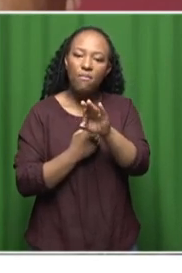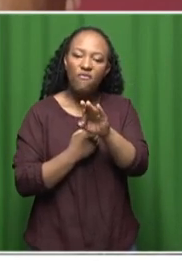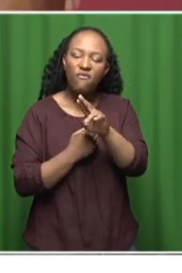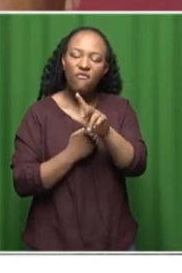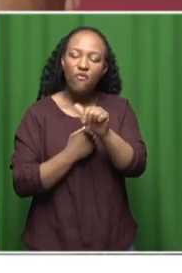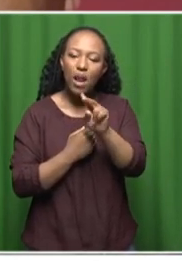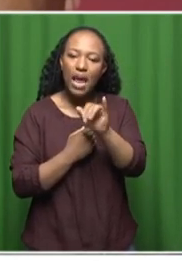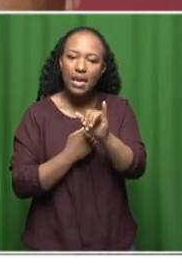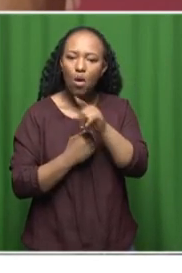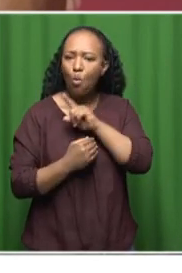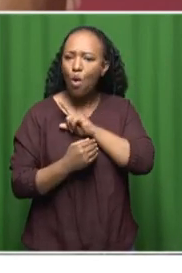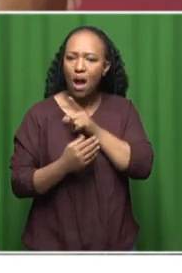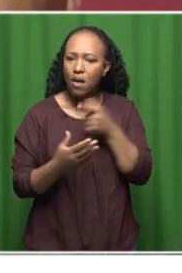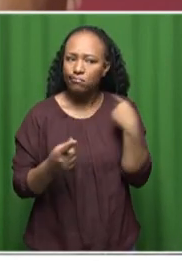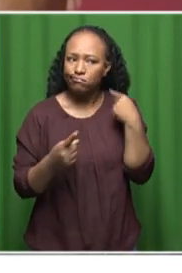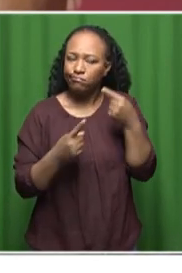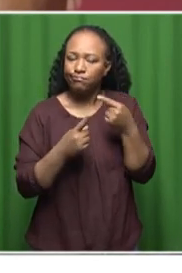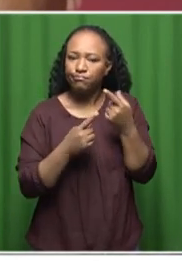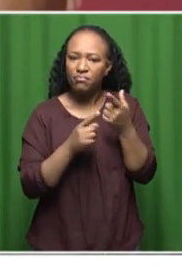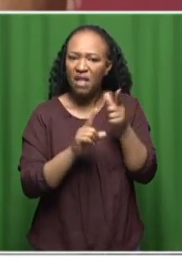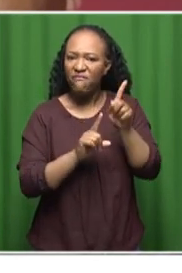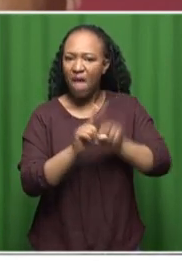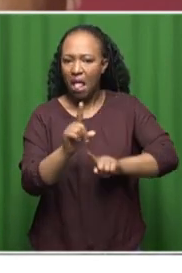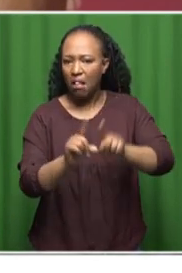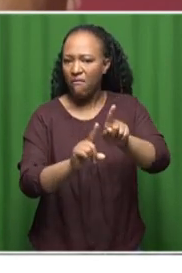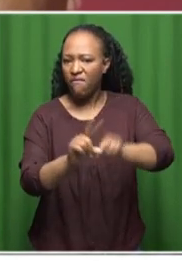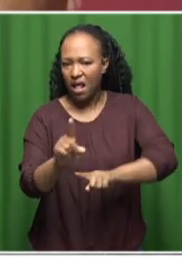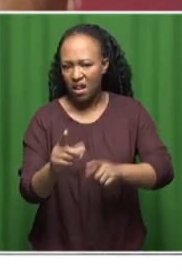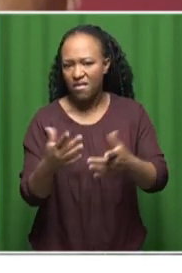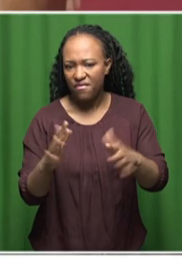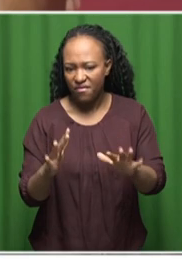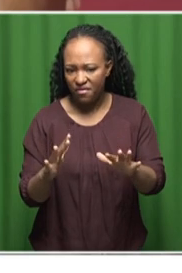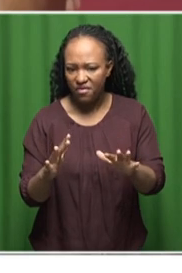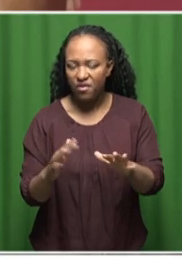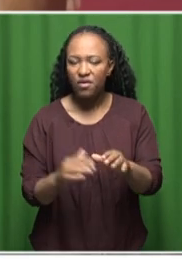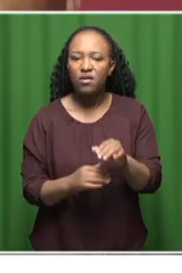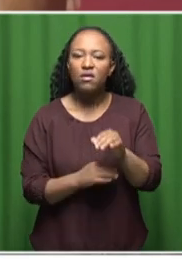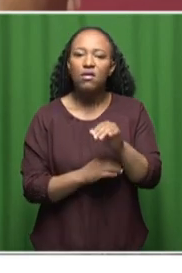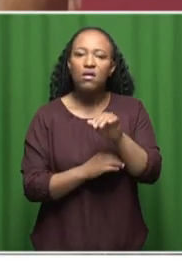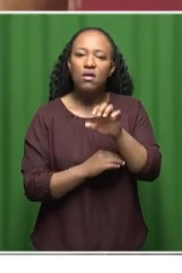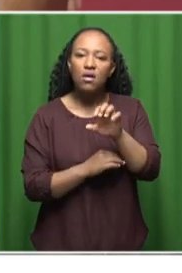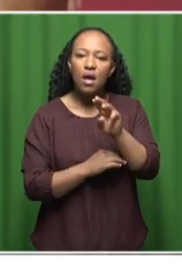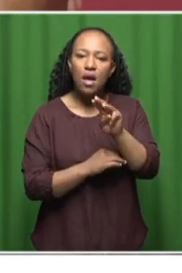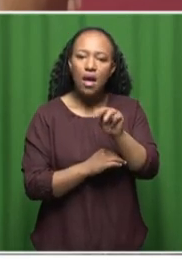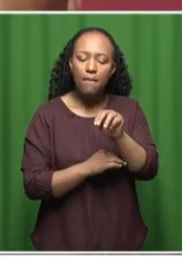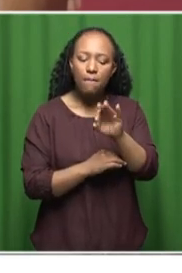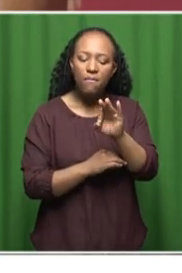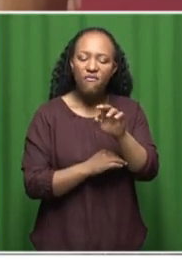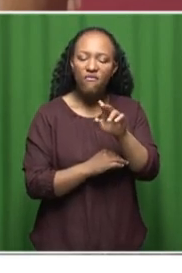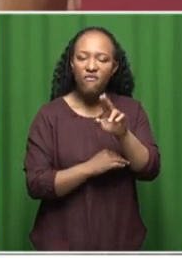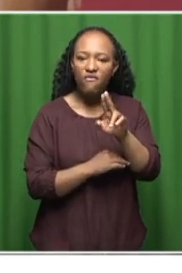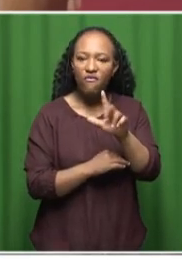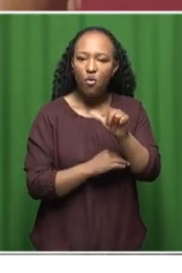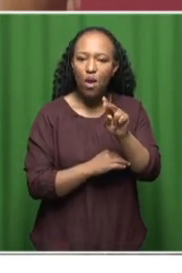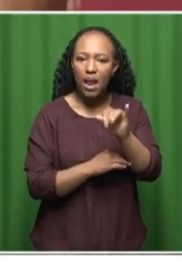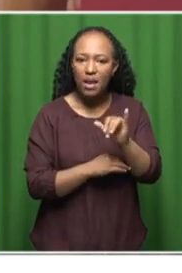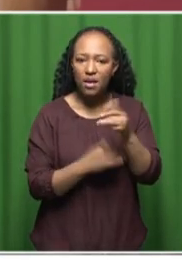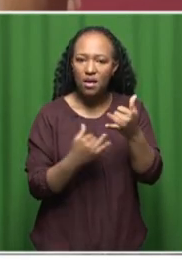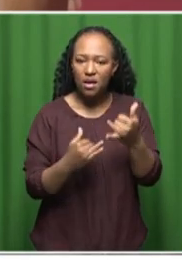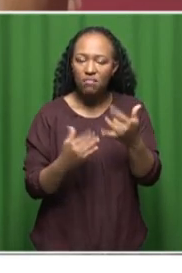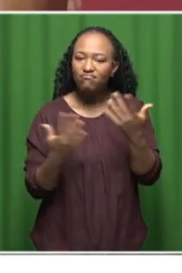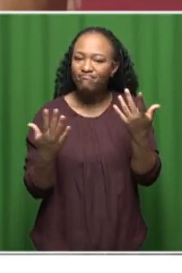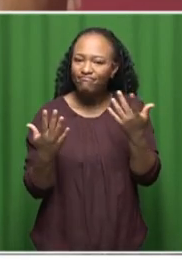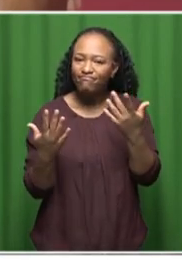delivery. The problems of Emfuleni are very, very well documented, which has currently been under administration